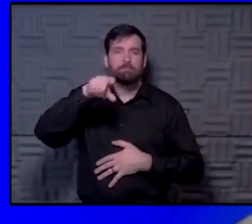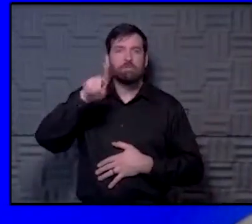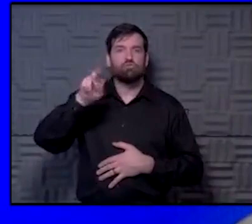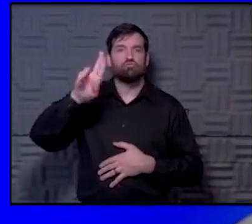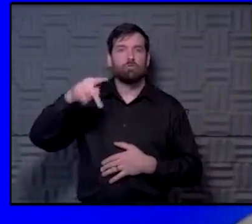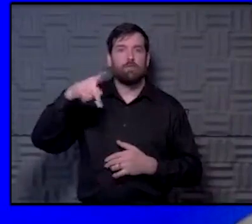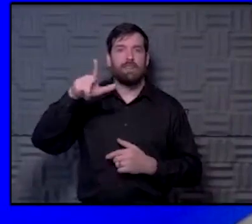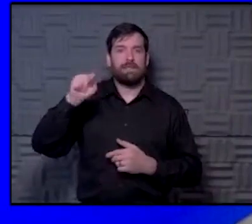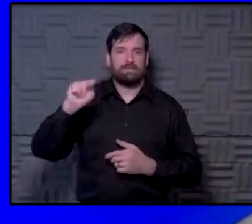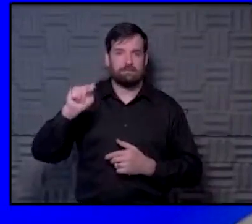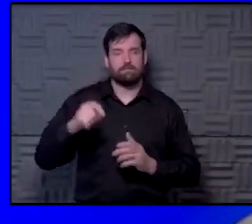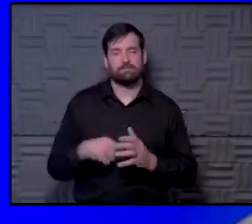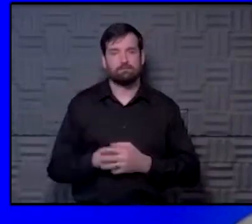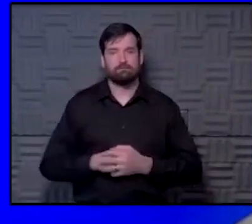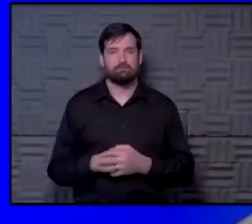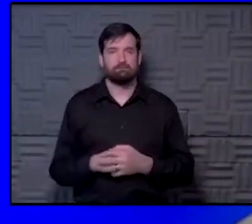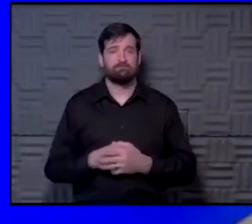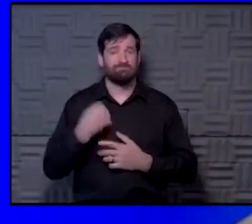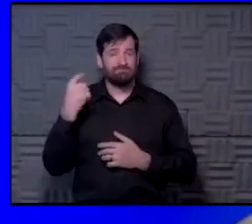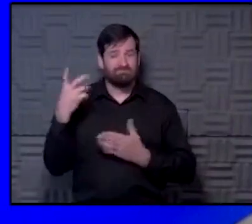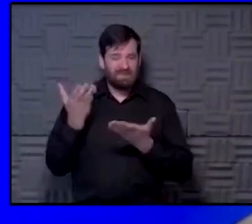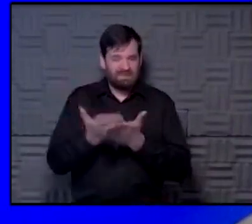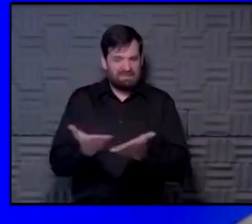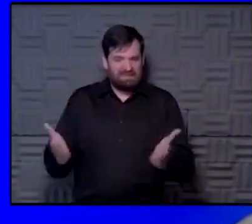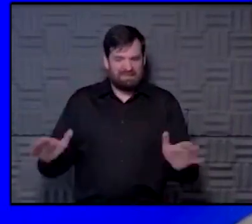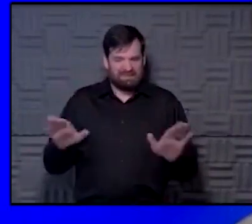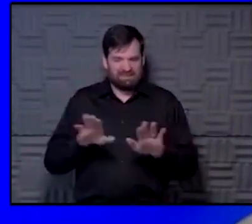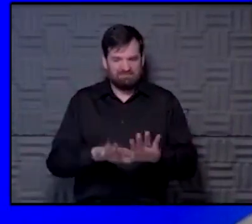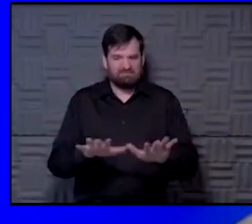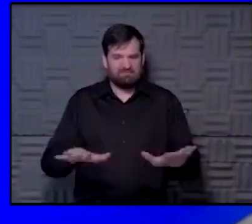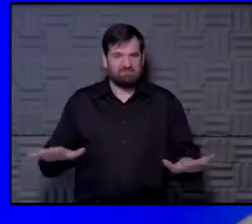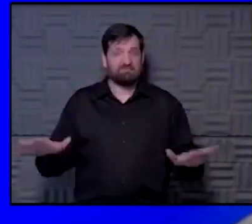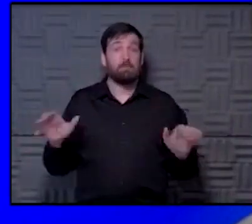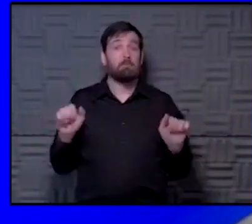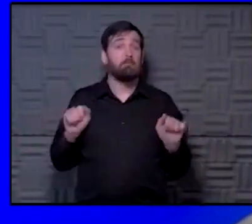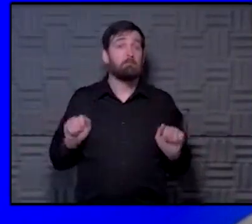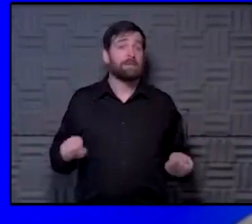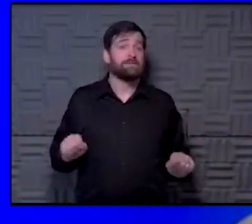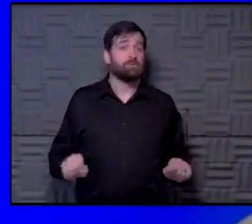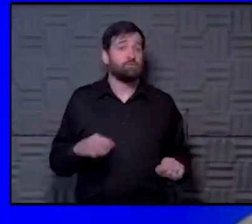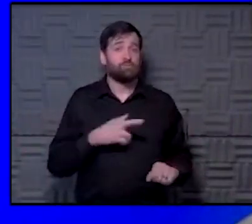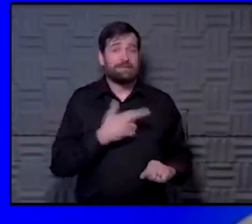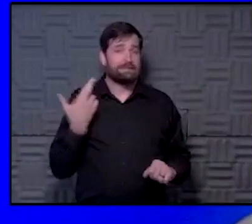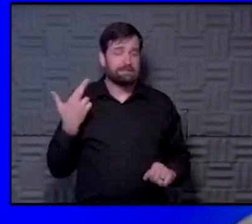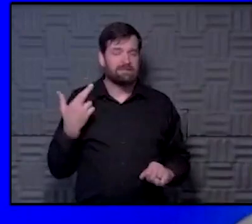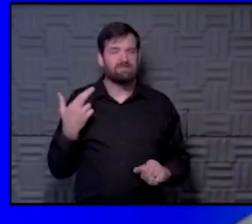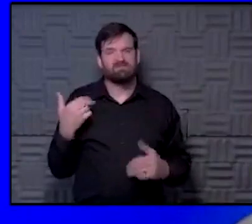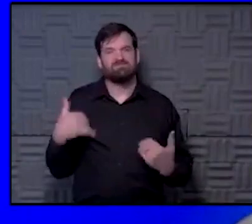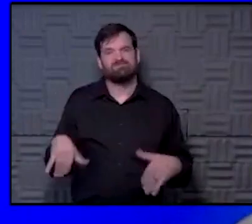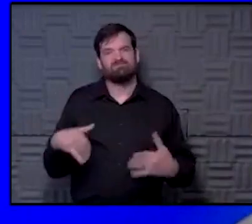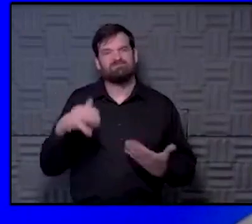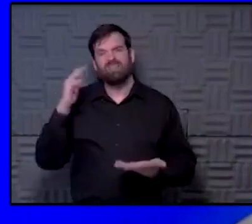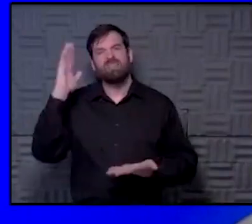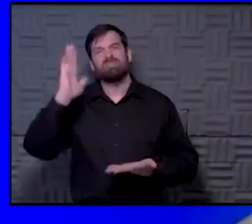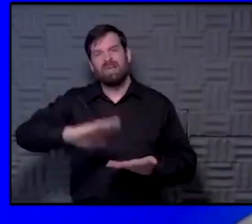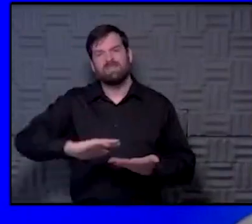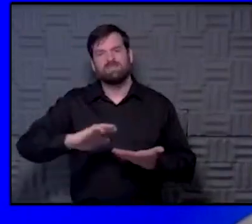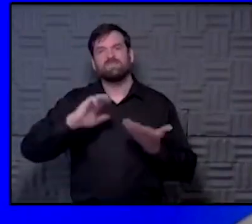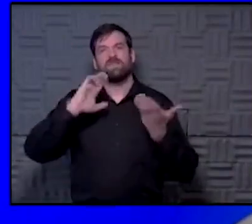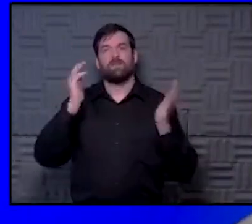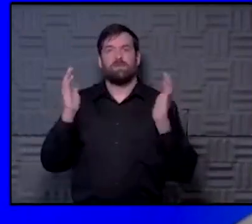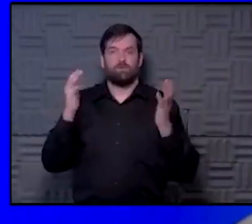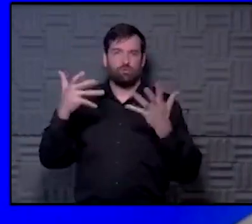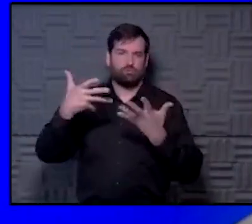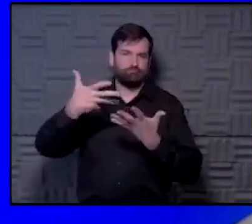air. So, while inanimate objects or fomites may pose a risk, it is certainly much less risk than being